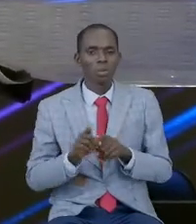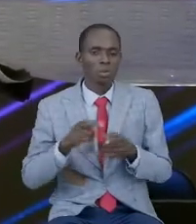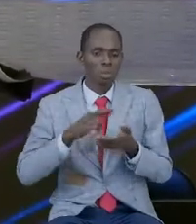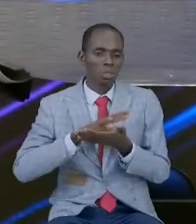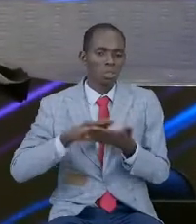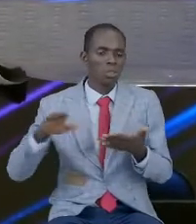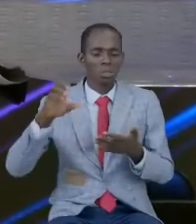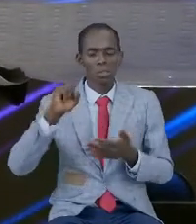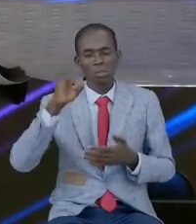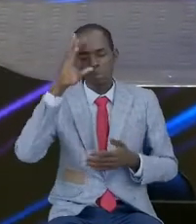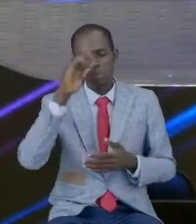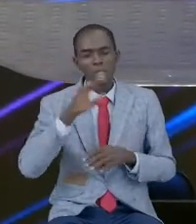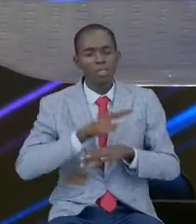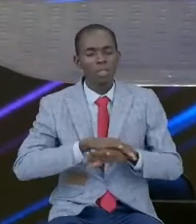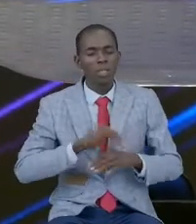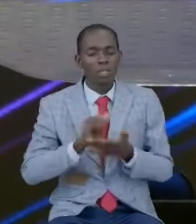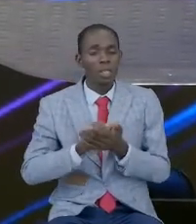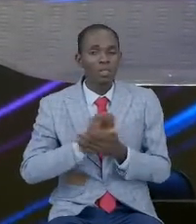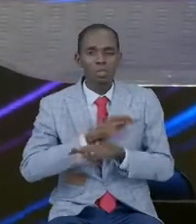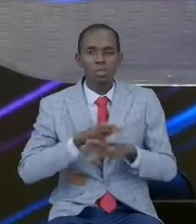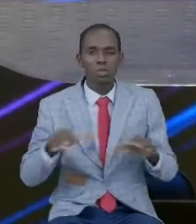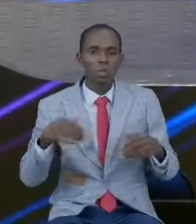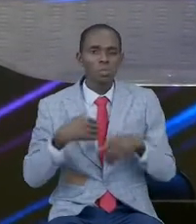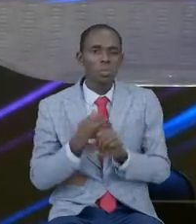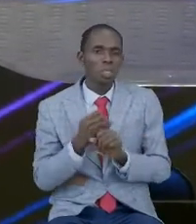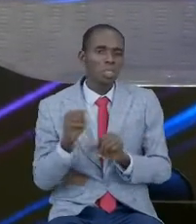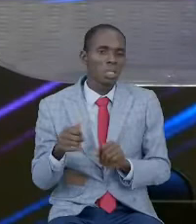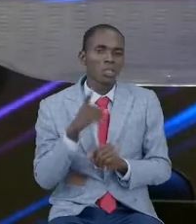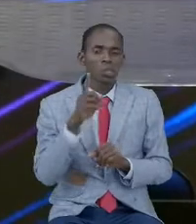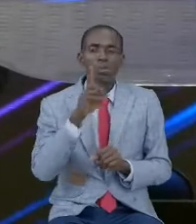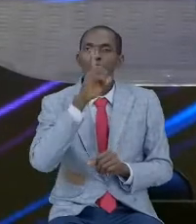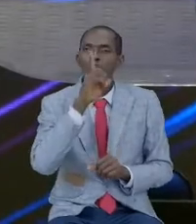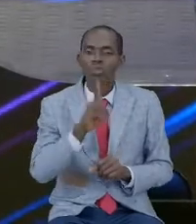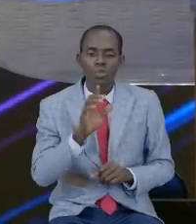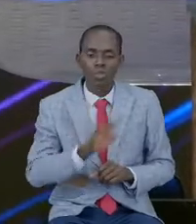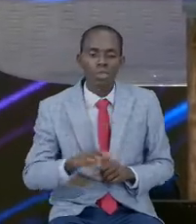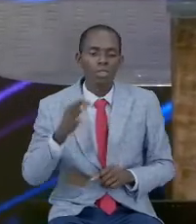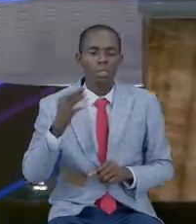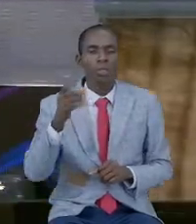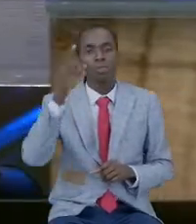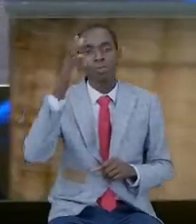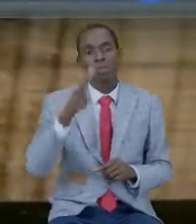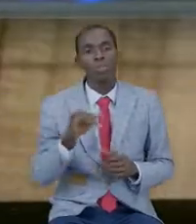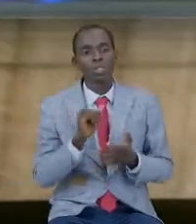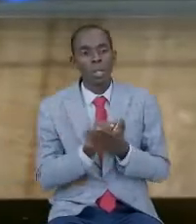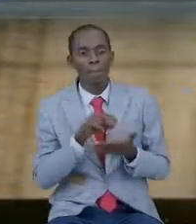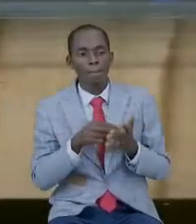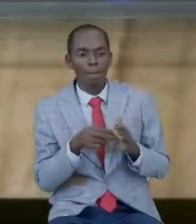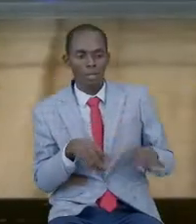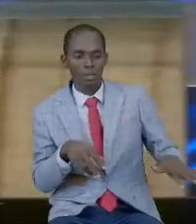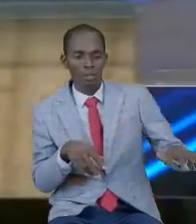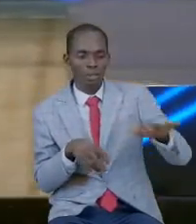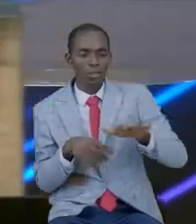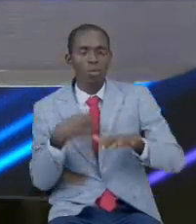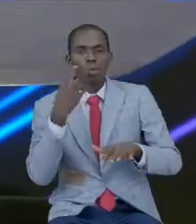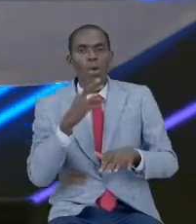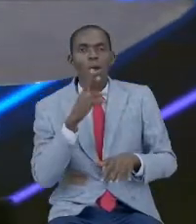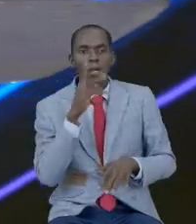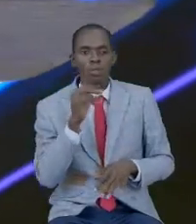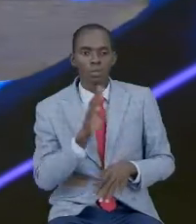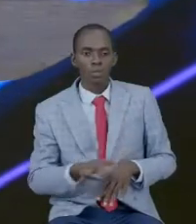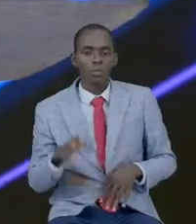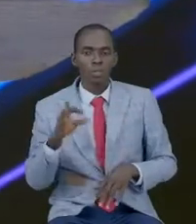doesn't make anyone a real child of God. That is, they which are the children of the